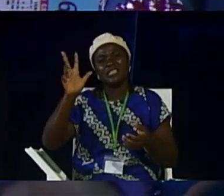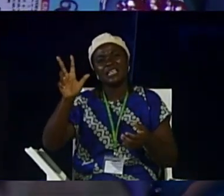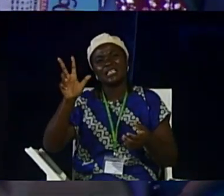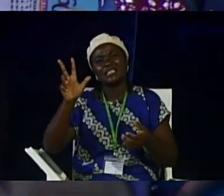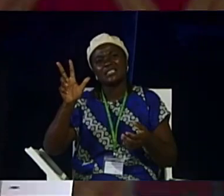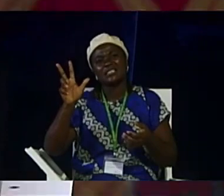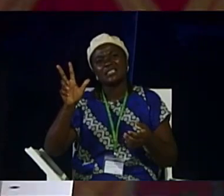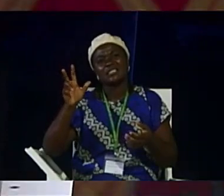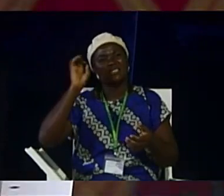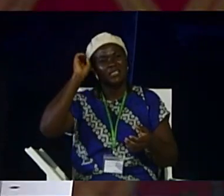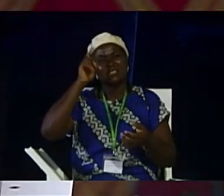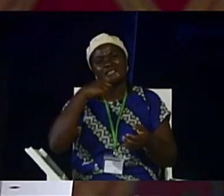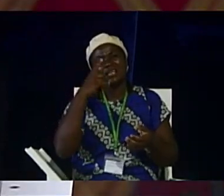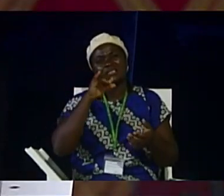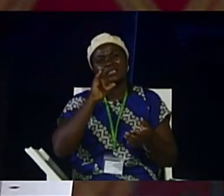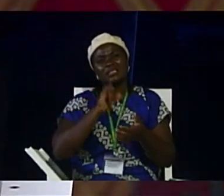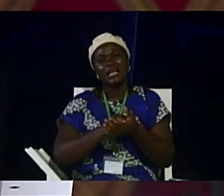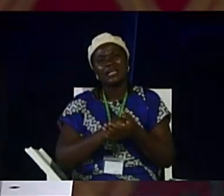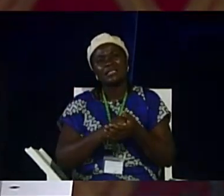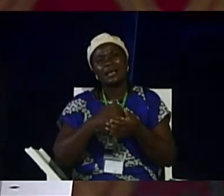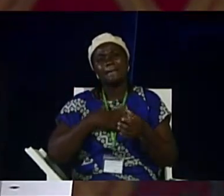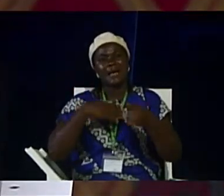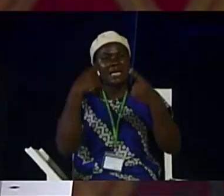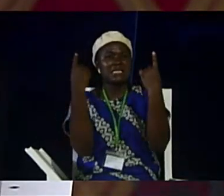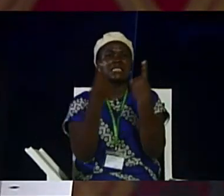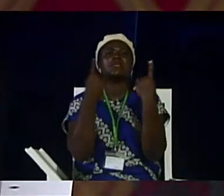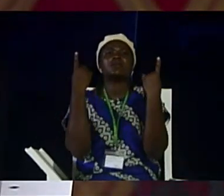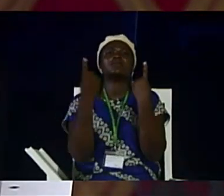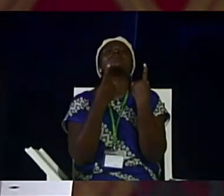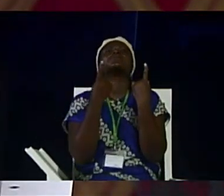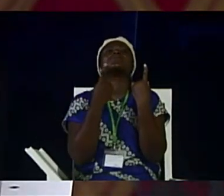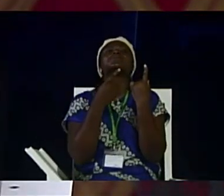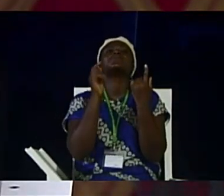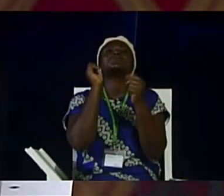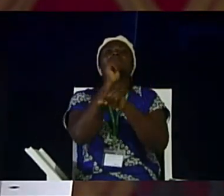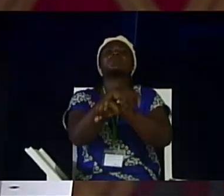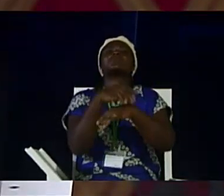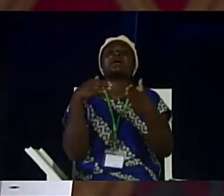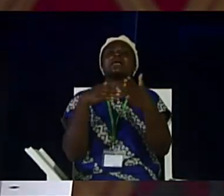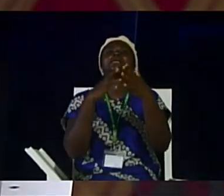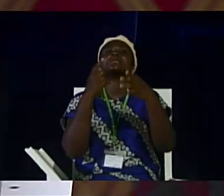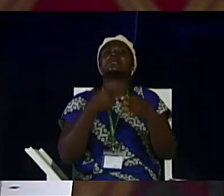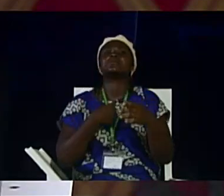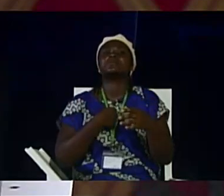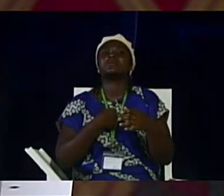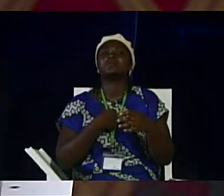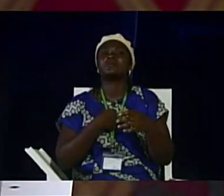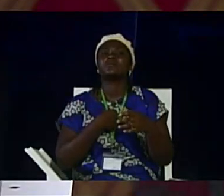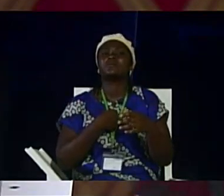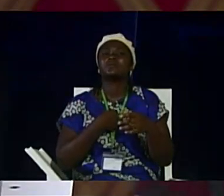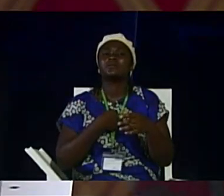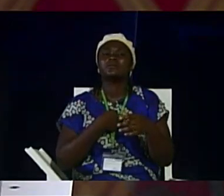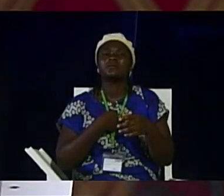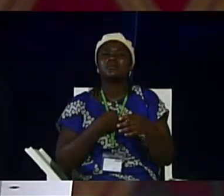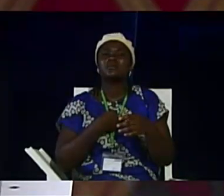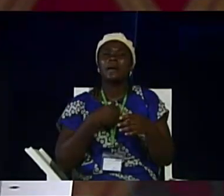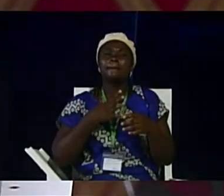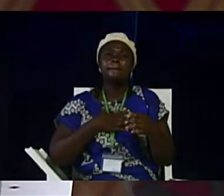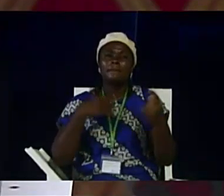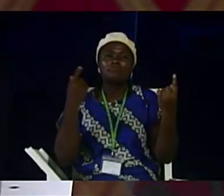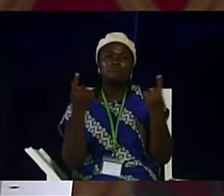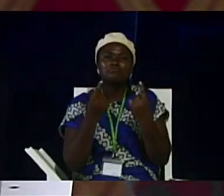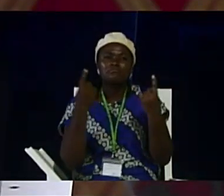Psalm 65 verse 3, it says, my iniquities prevailed against me, but as for my transgressions,